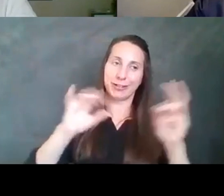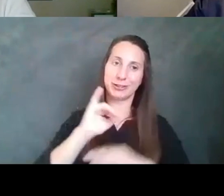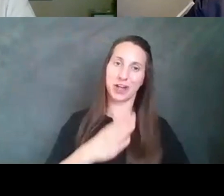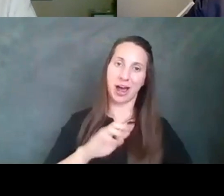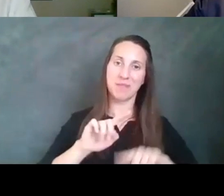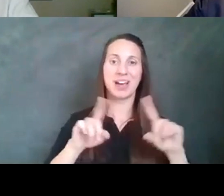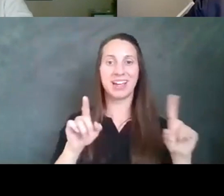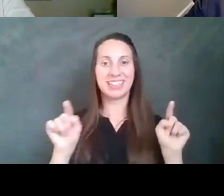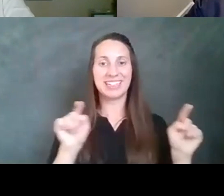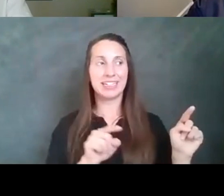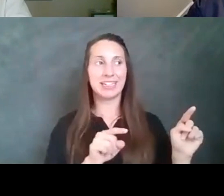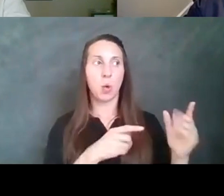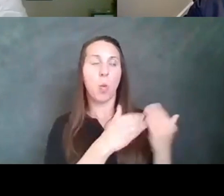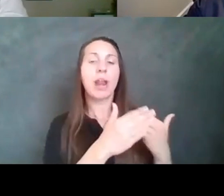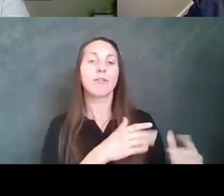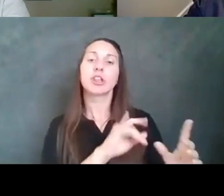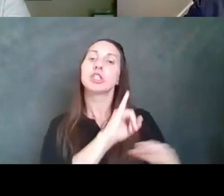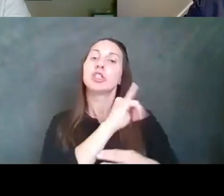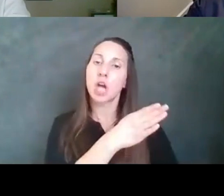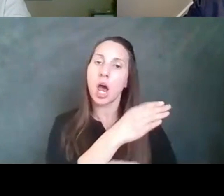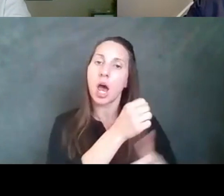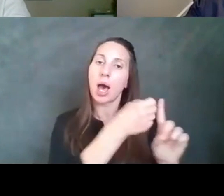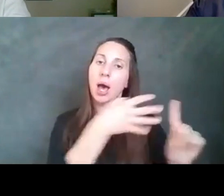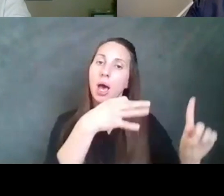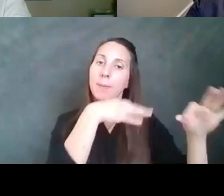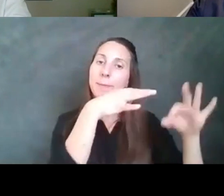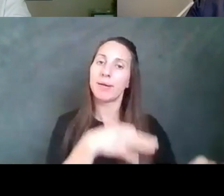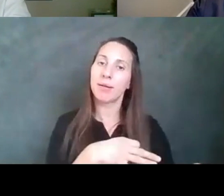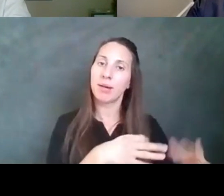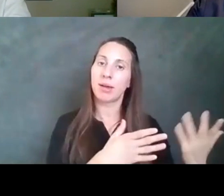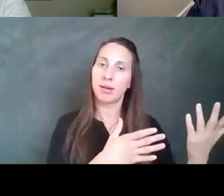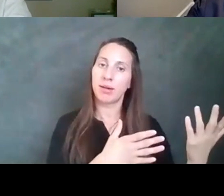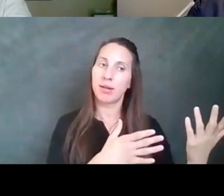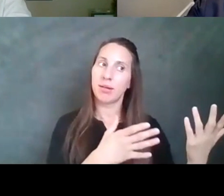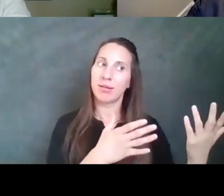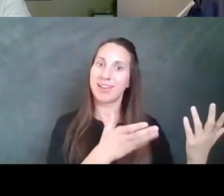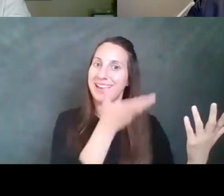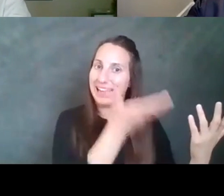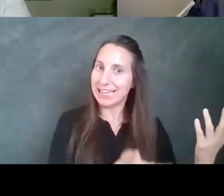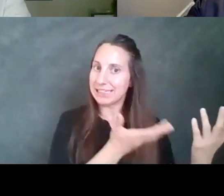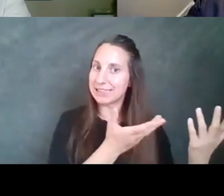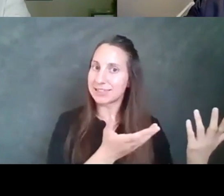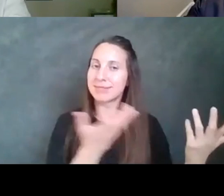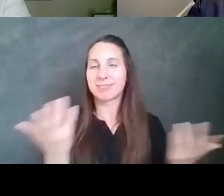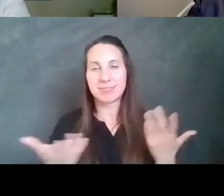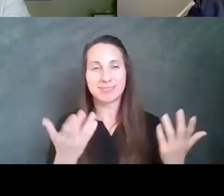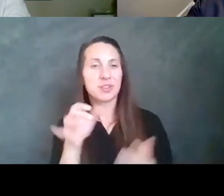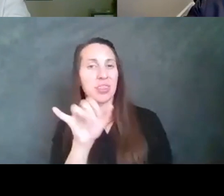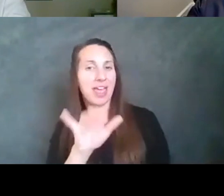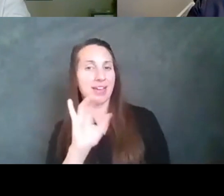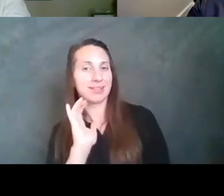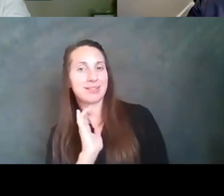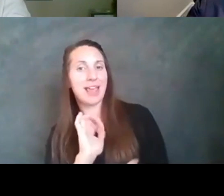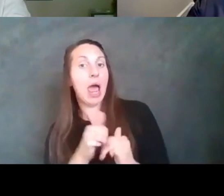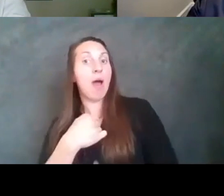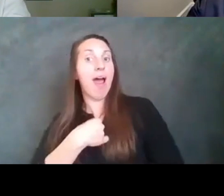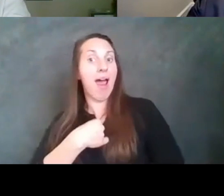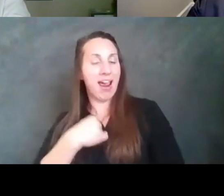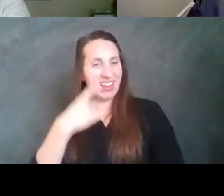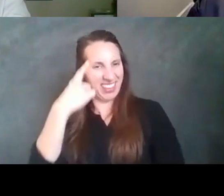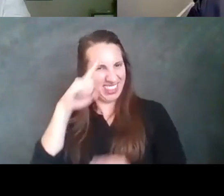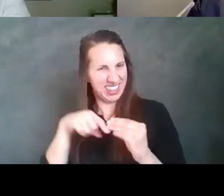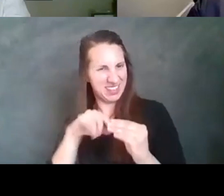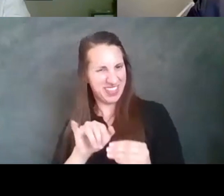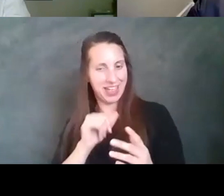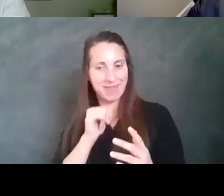so that's often a way that I think about it. I don't know if any of the other panelists